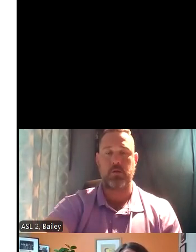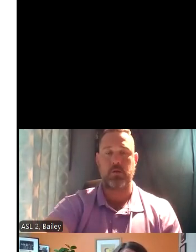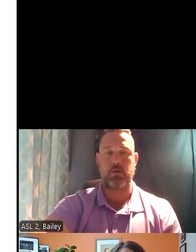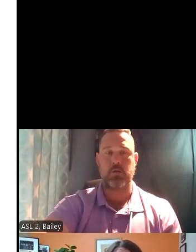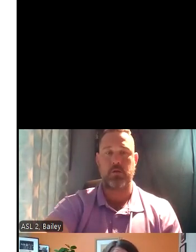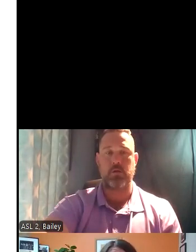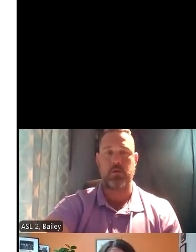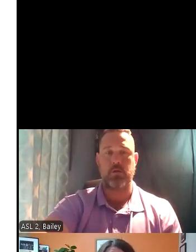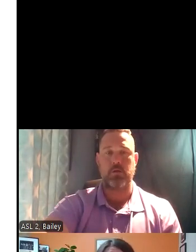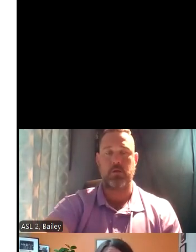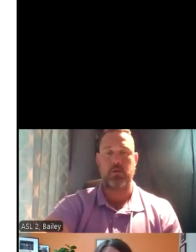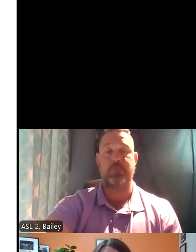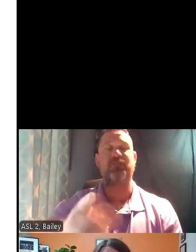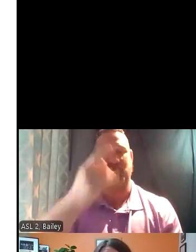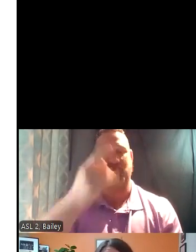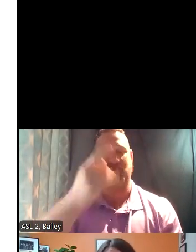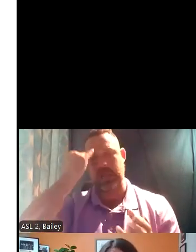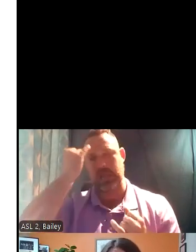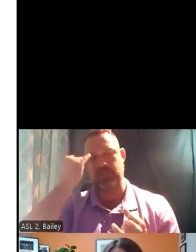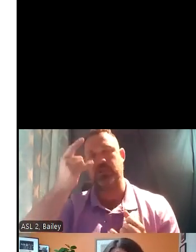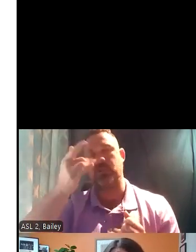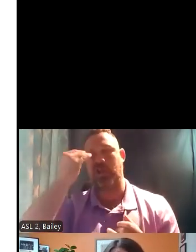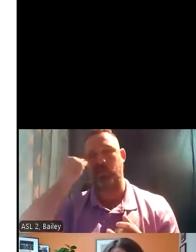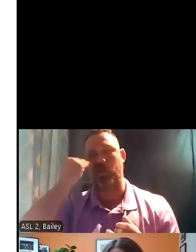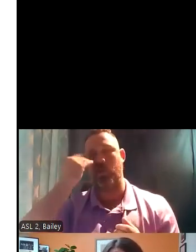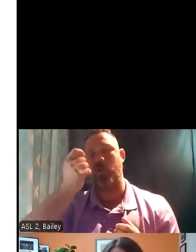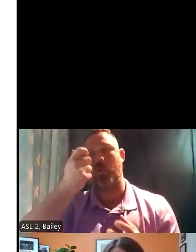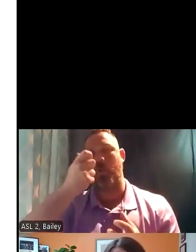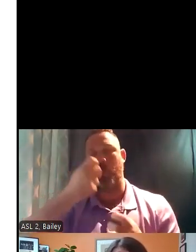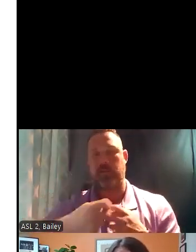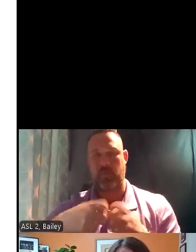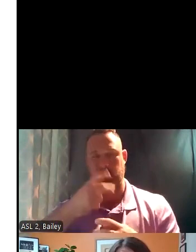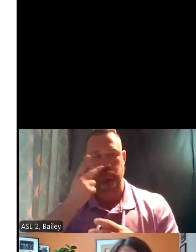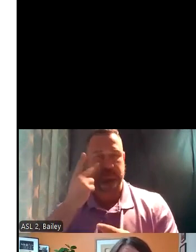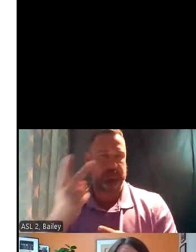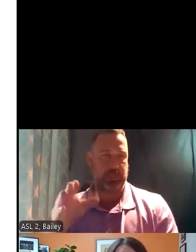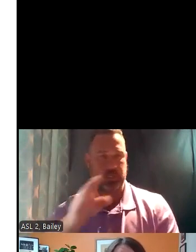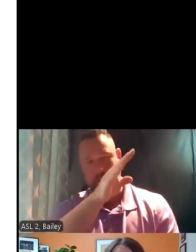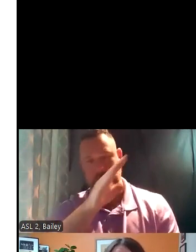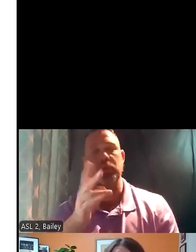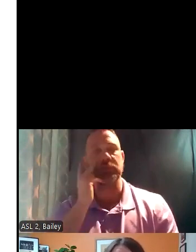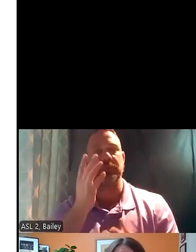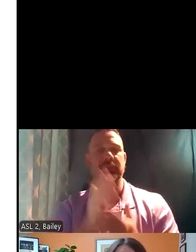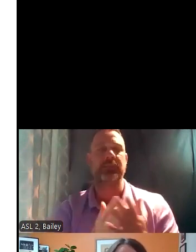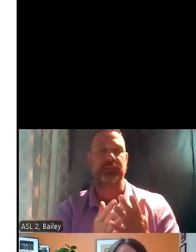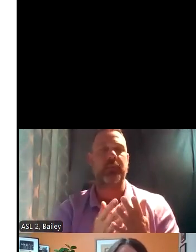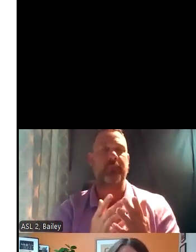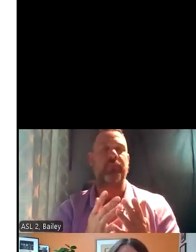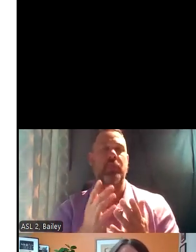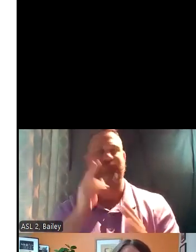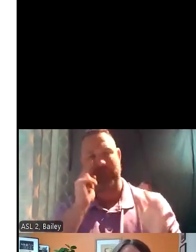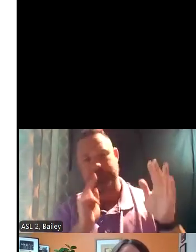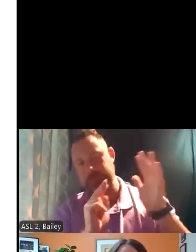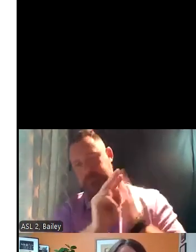And as you can imagine, and I know this is a little bit hard to see, but you can see some of the anticipated outcomes